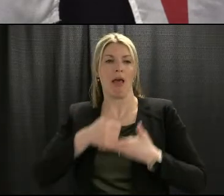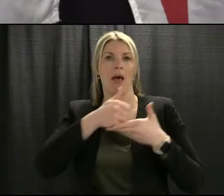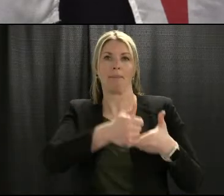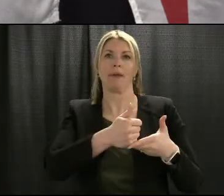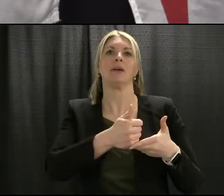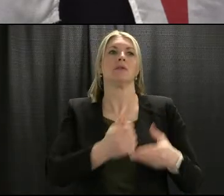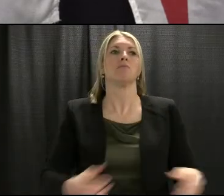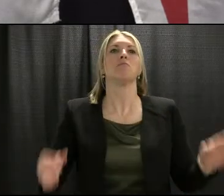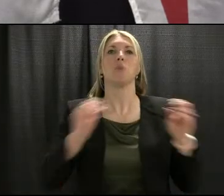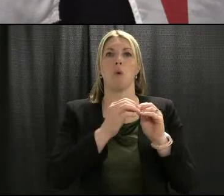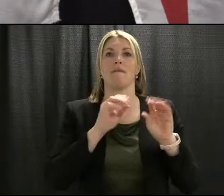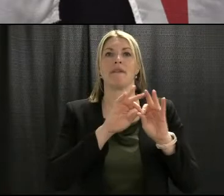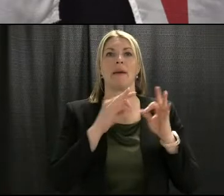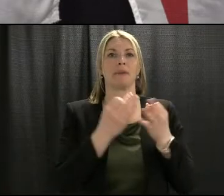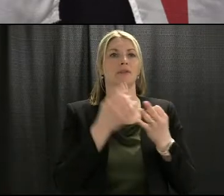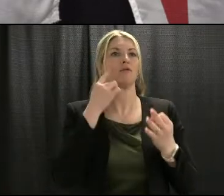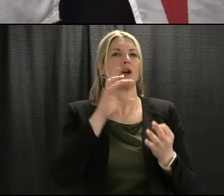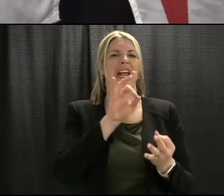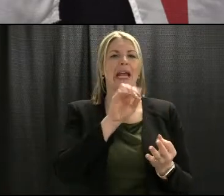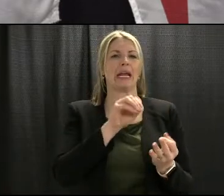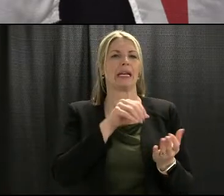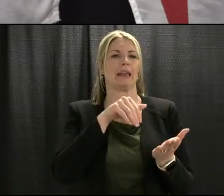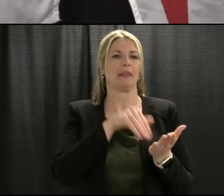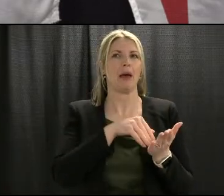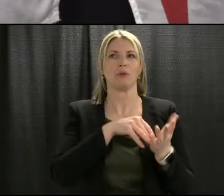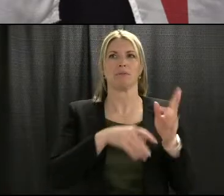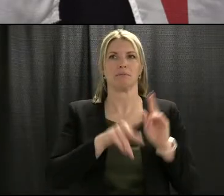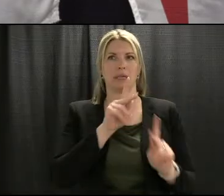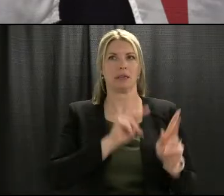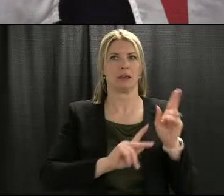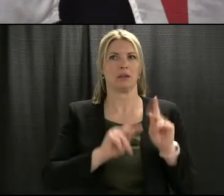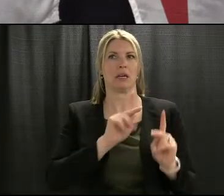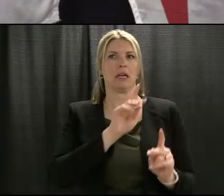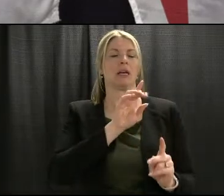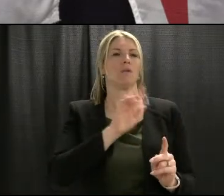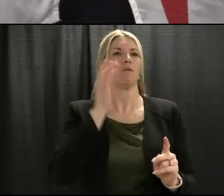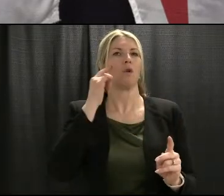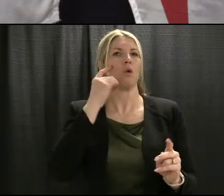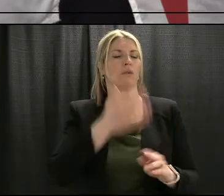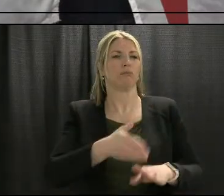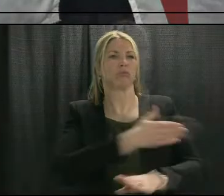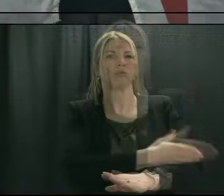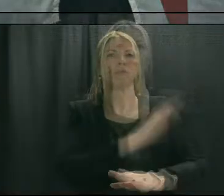care. We are also launching our Health Action website. You can go to They